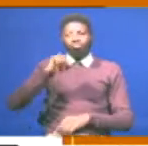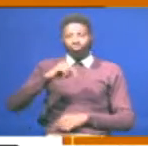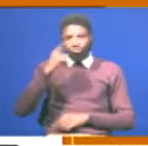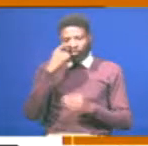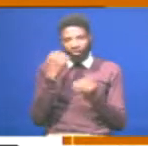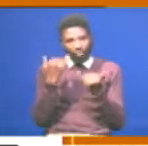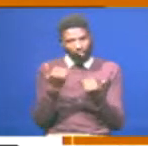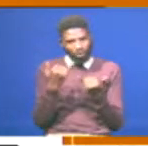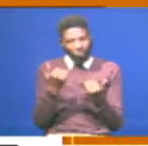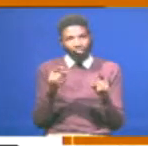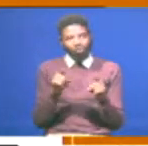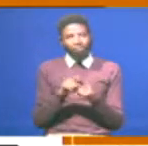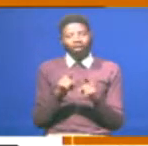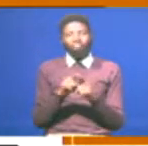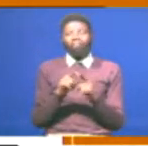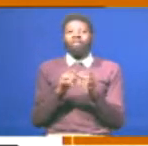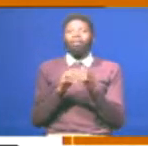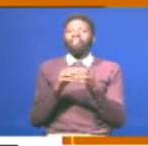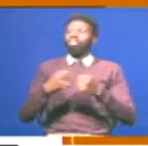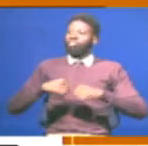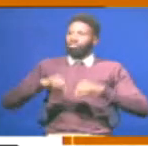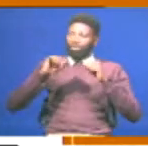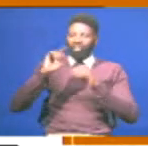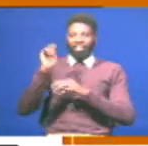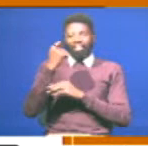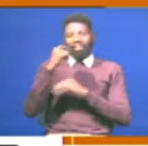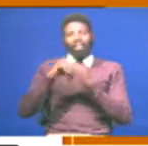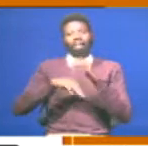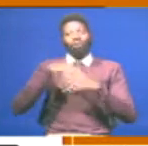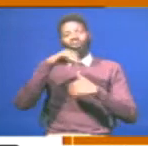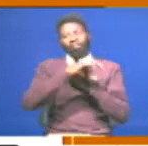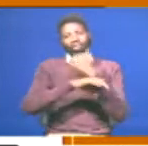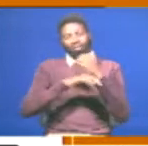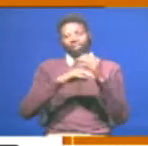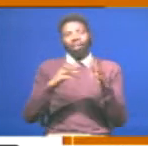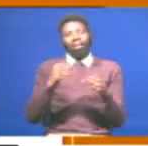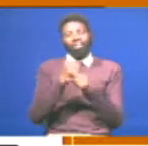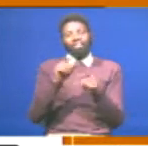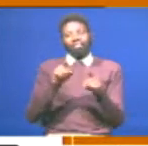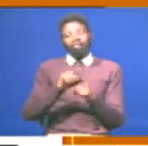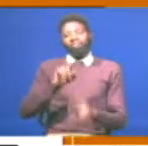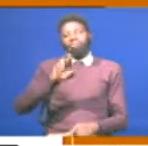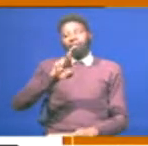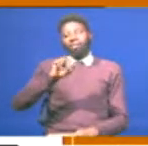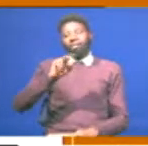the Kenyan Diaspora Alliance, and has been Rangwe MP. Thank you, Dr. Shem